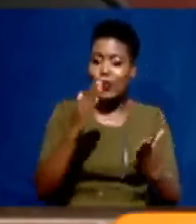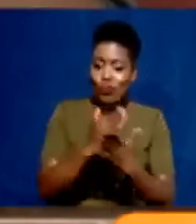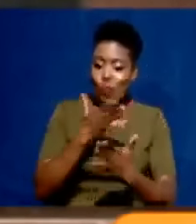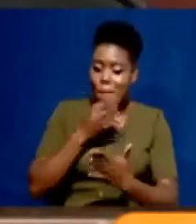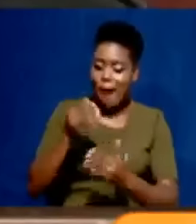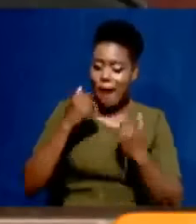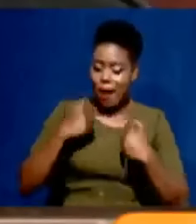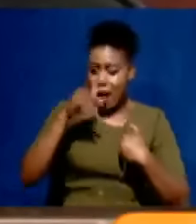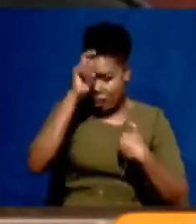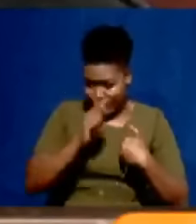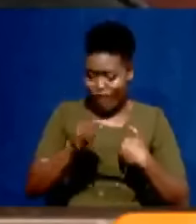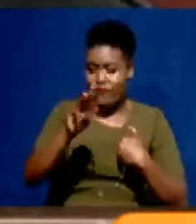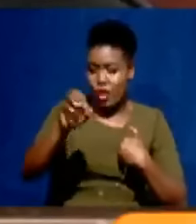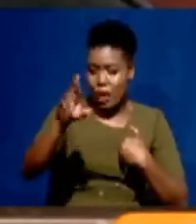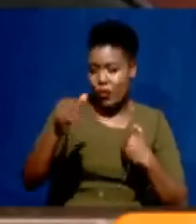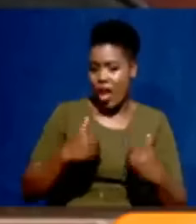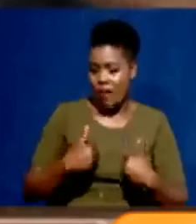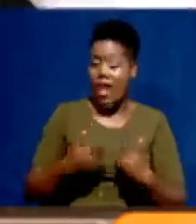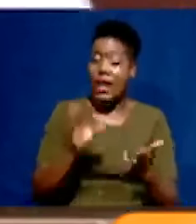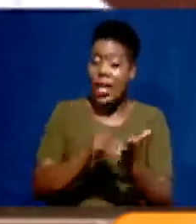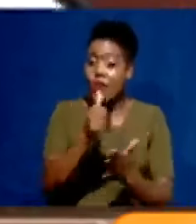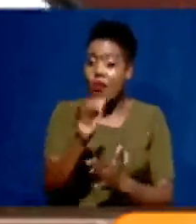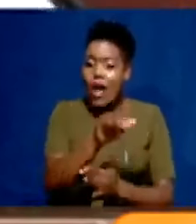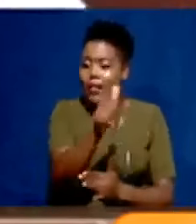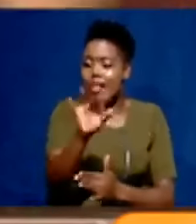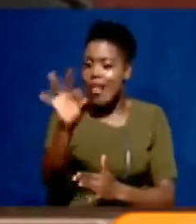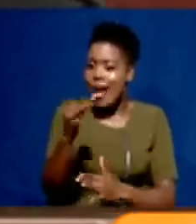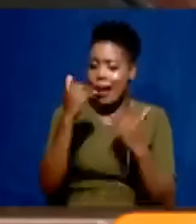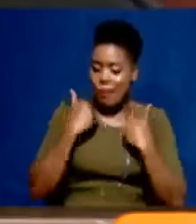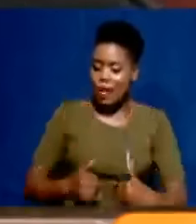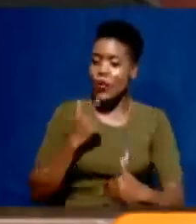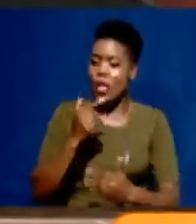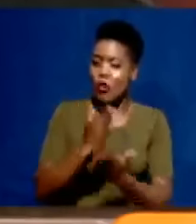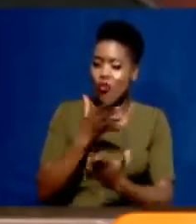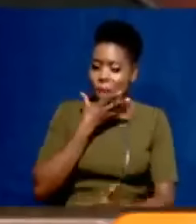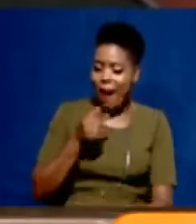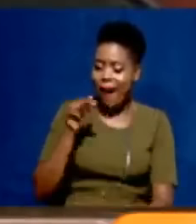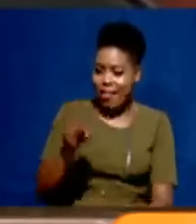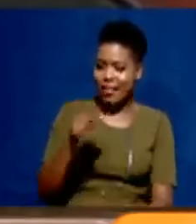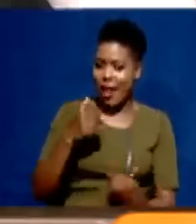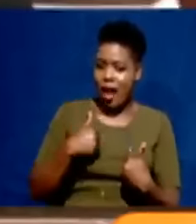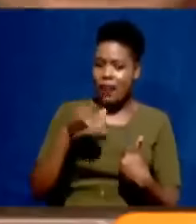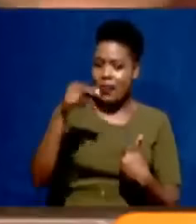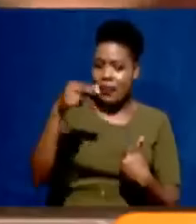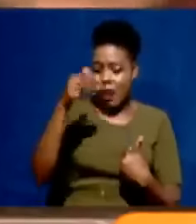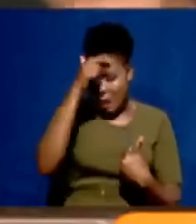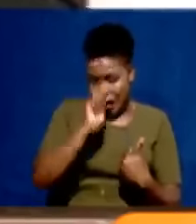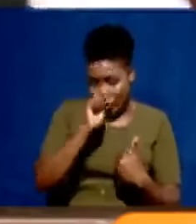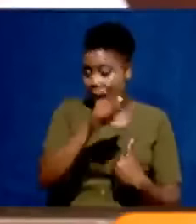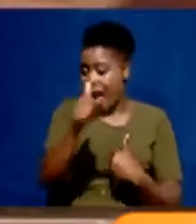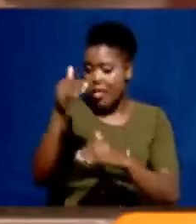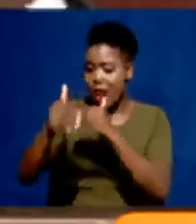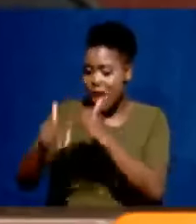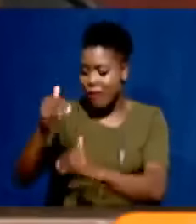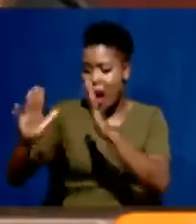cap. You go to the guard at Ramuria, Haron had a maroon cap. You go to the witnesses who are in that house, he had a maroon cap.